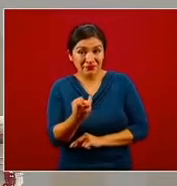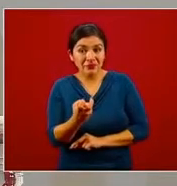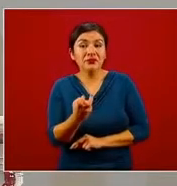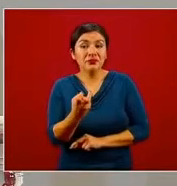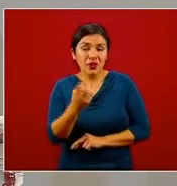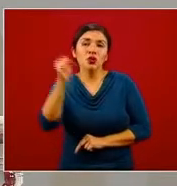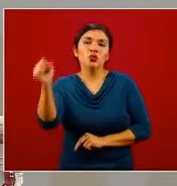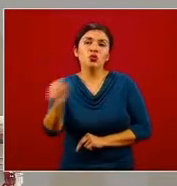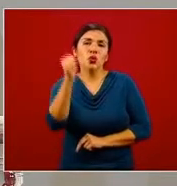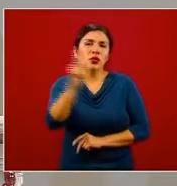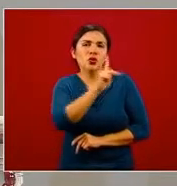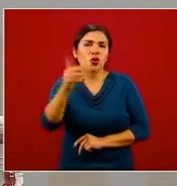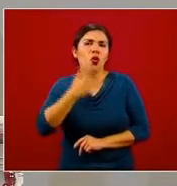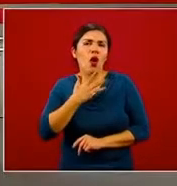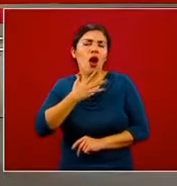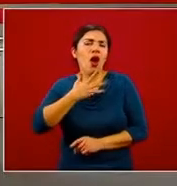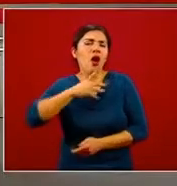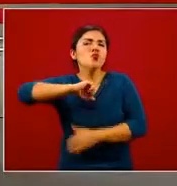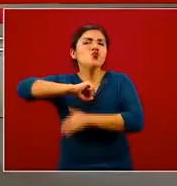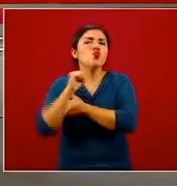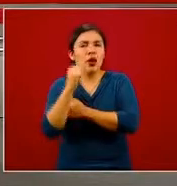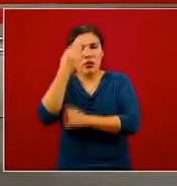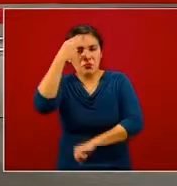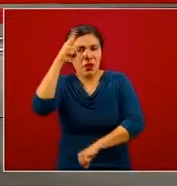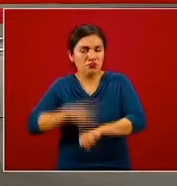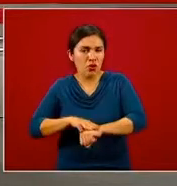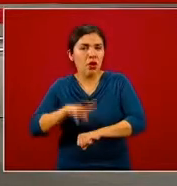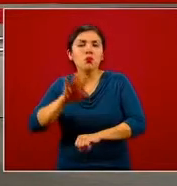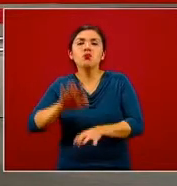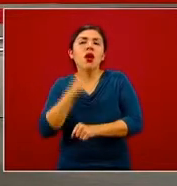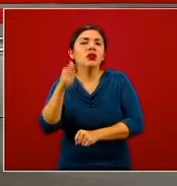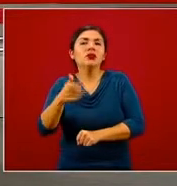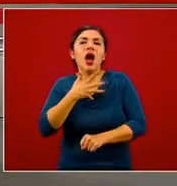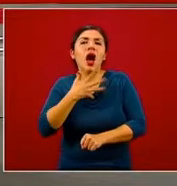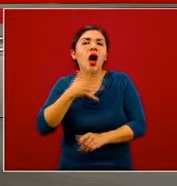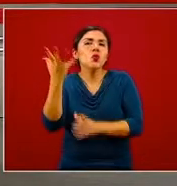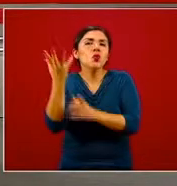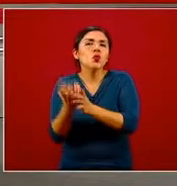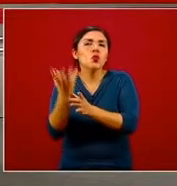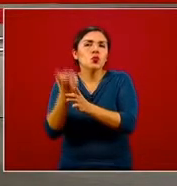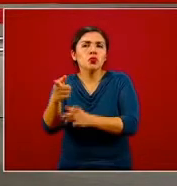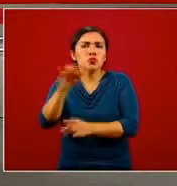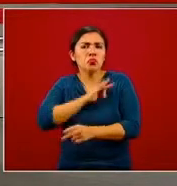and doing that without any profit motive.